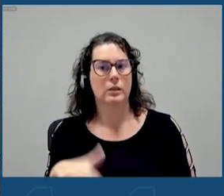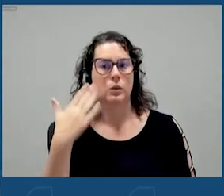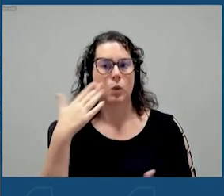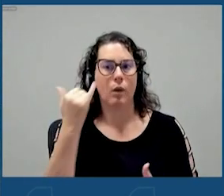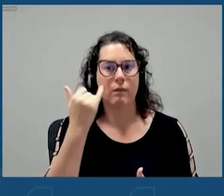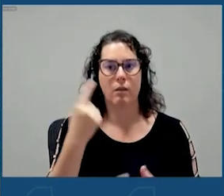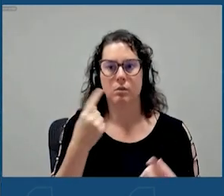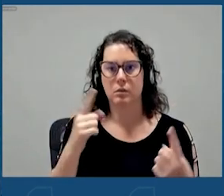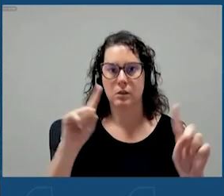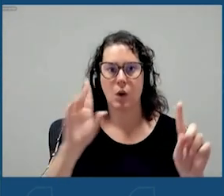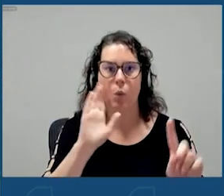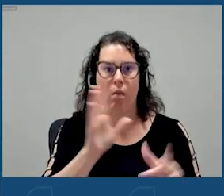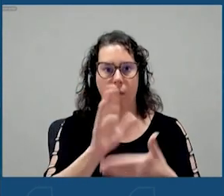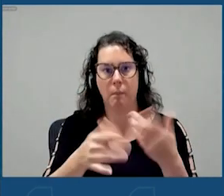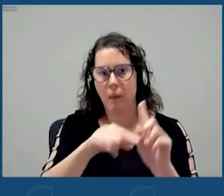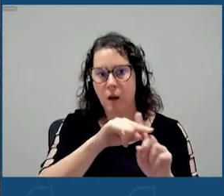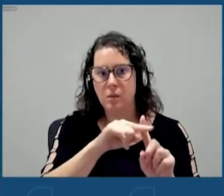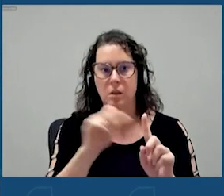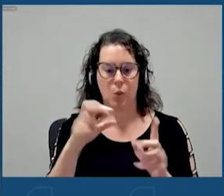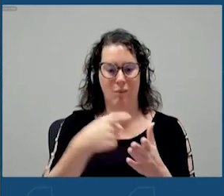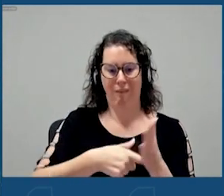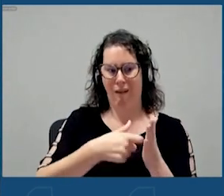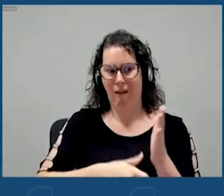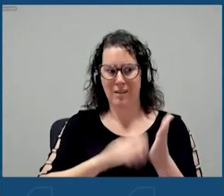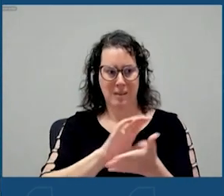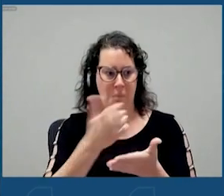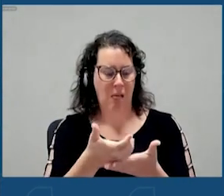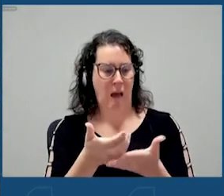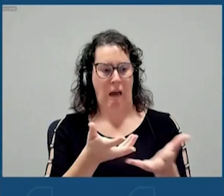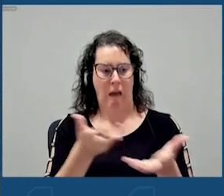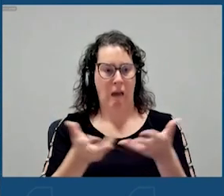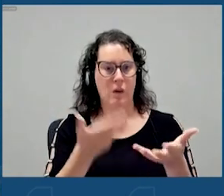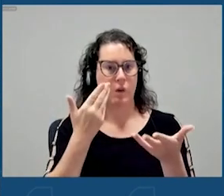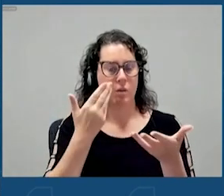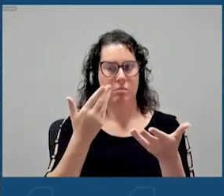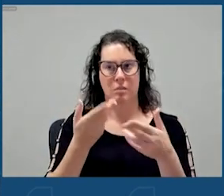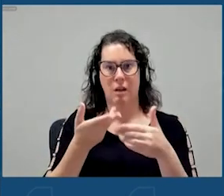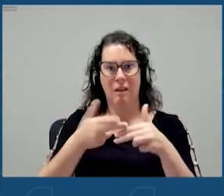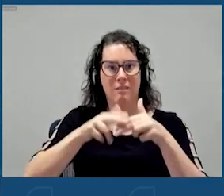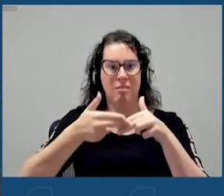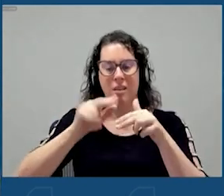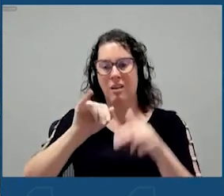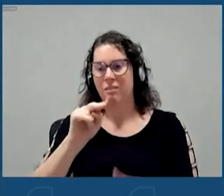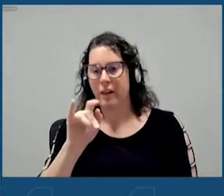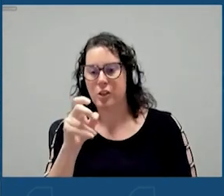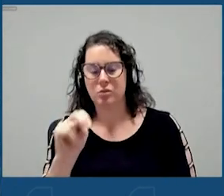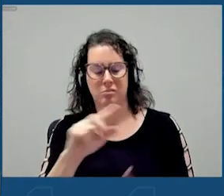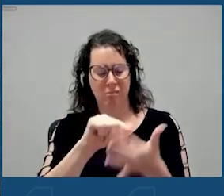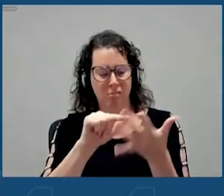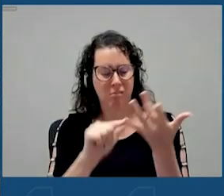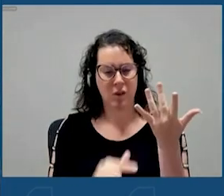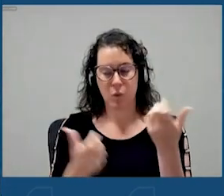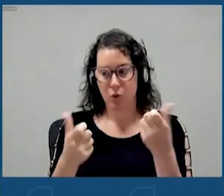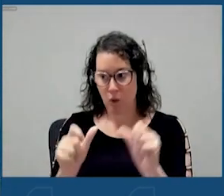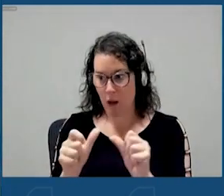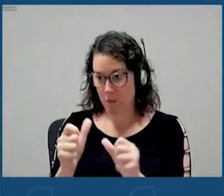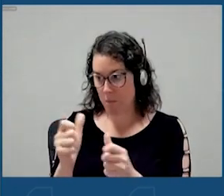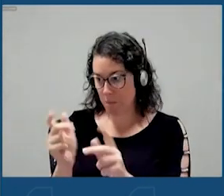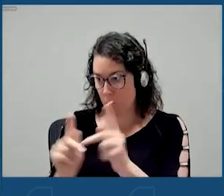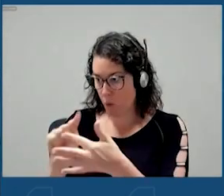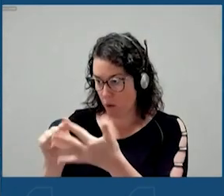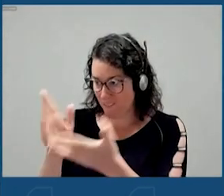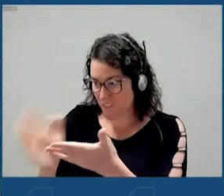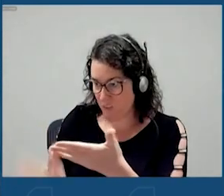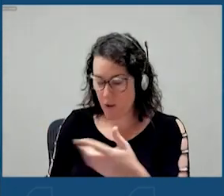be a good outcome, whether costs, supply chains, inflation, all these other factors. When we're trying to get people to do something in